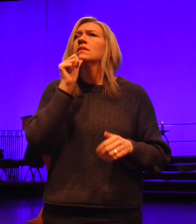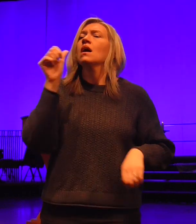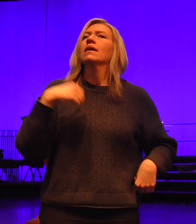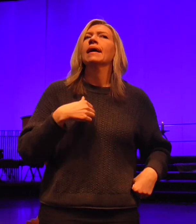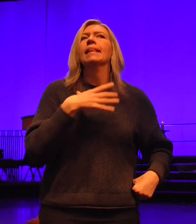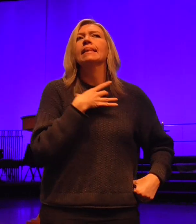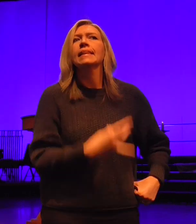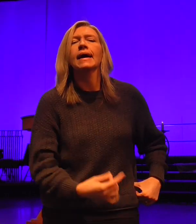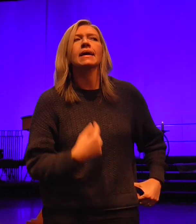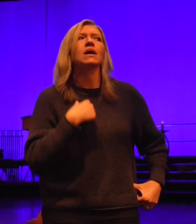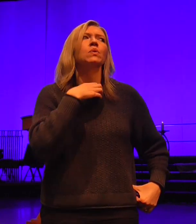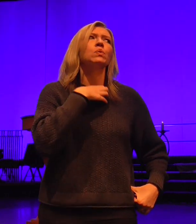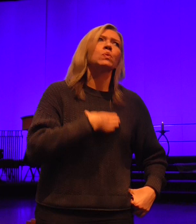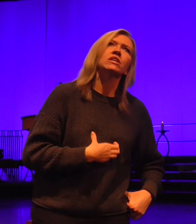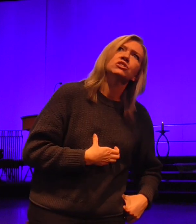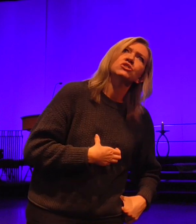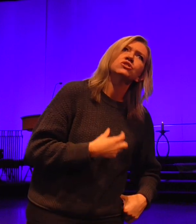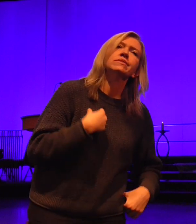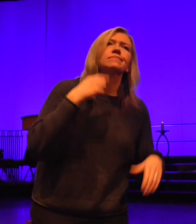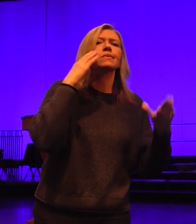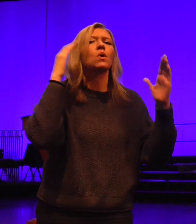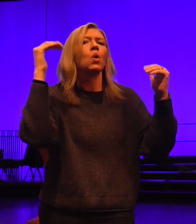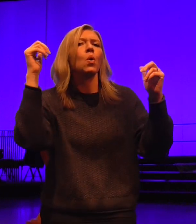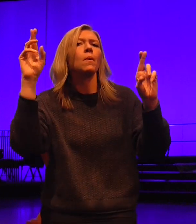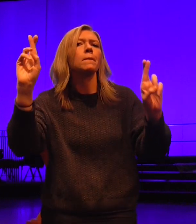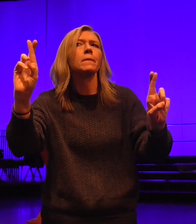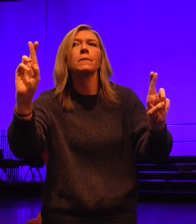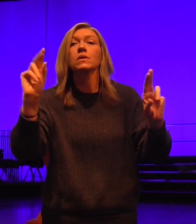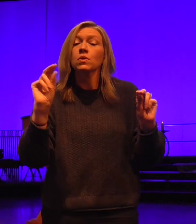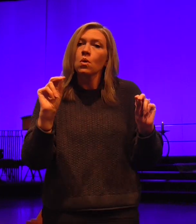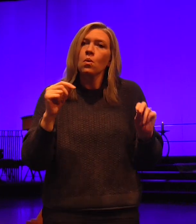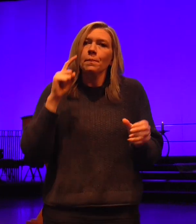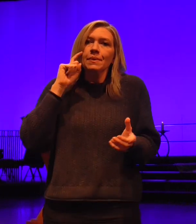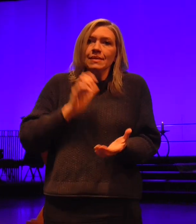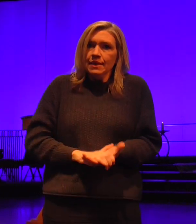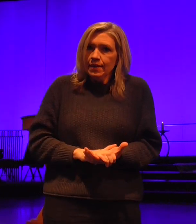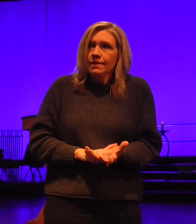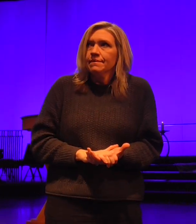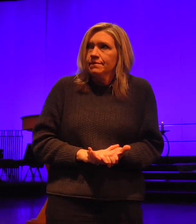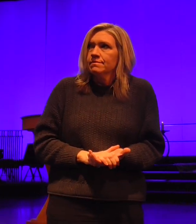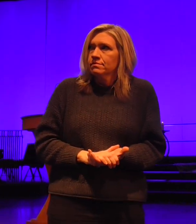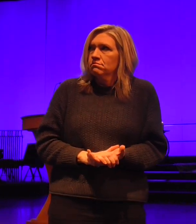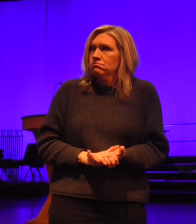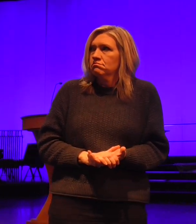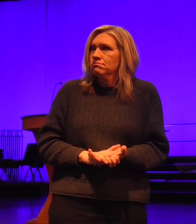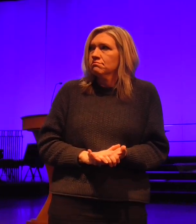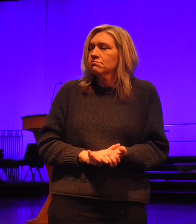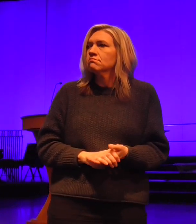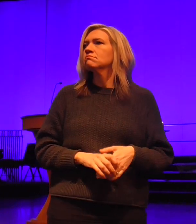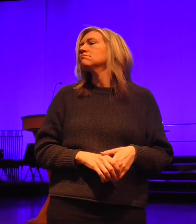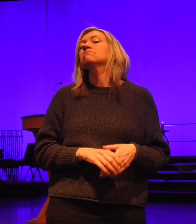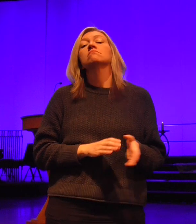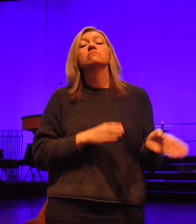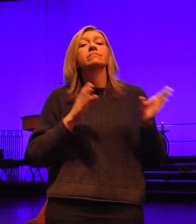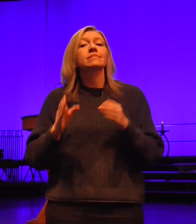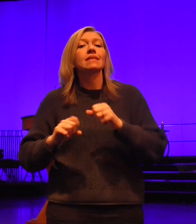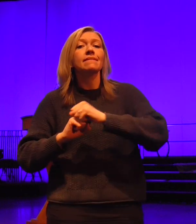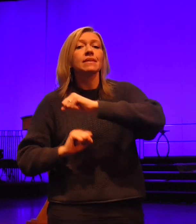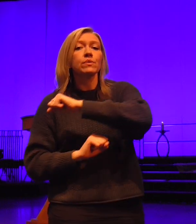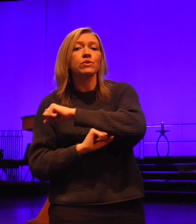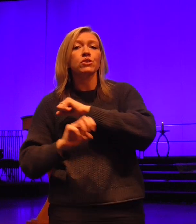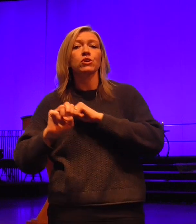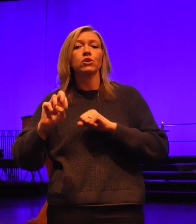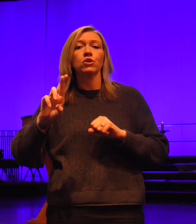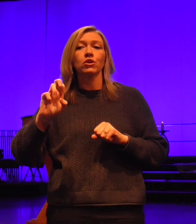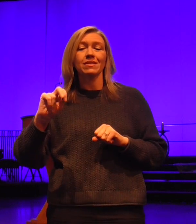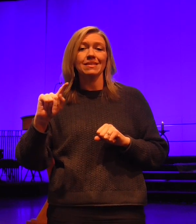wish or as we hope it will be, but as we believe. And then our own founder, Ernest Holmes,